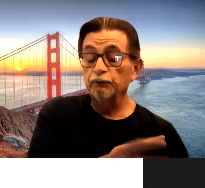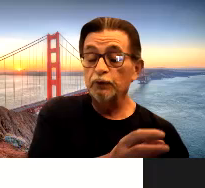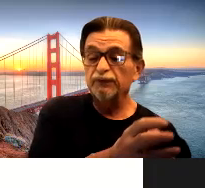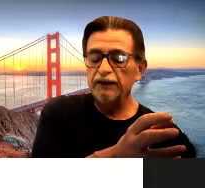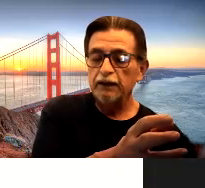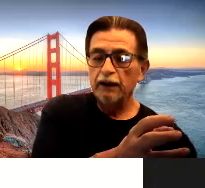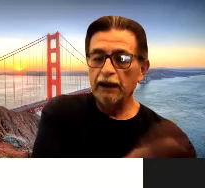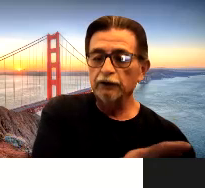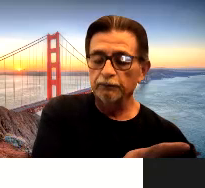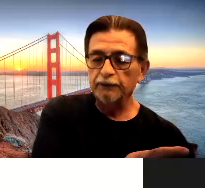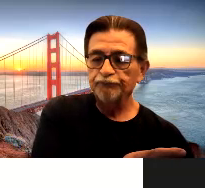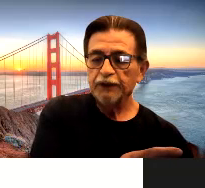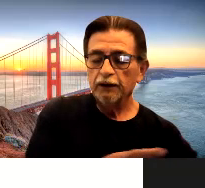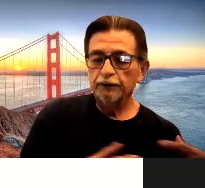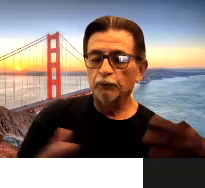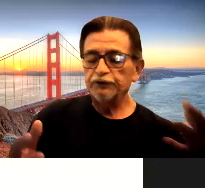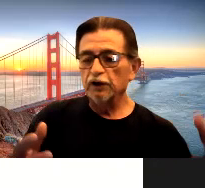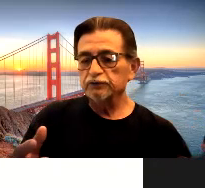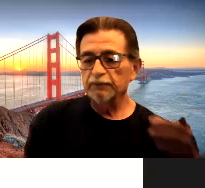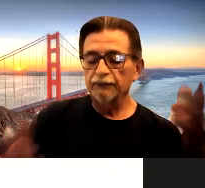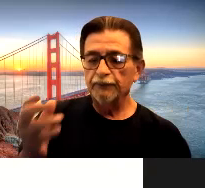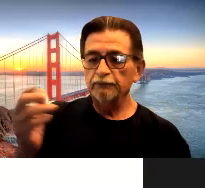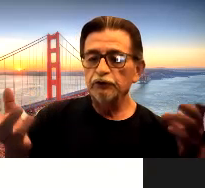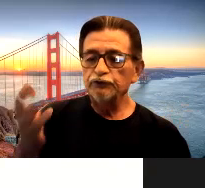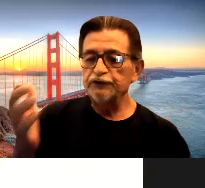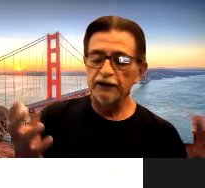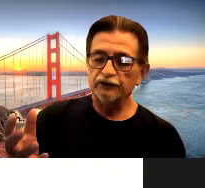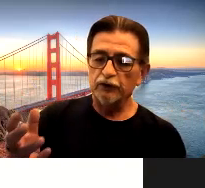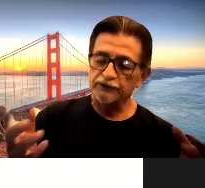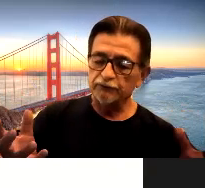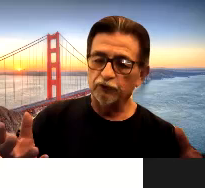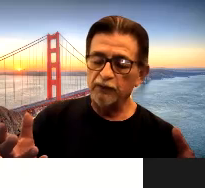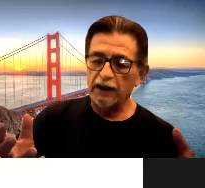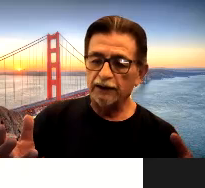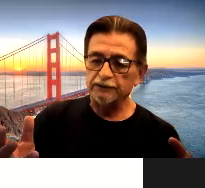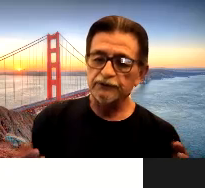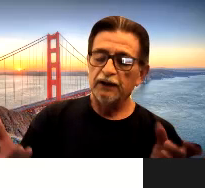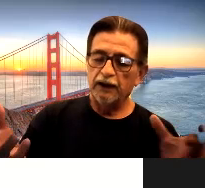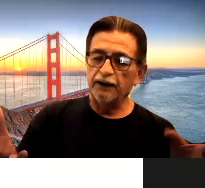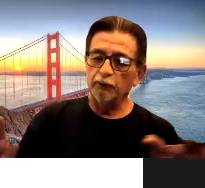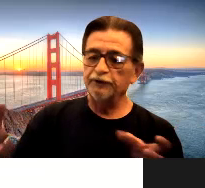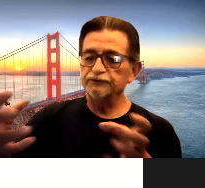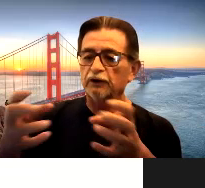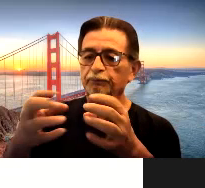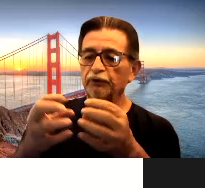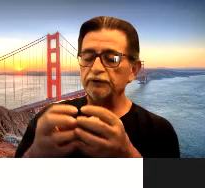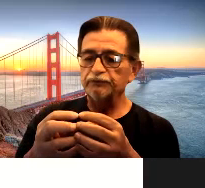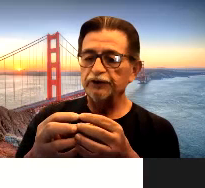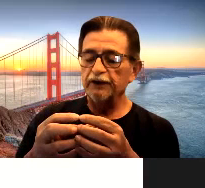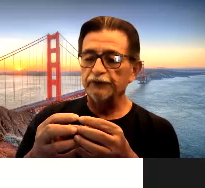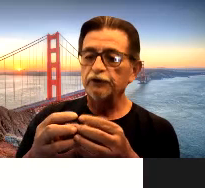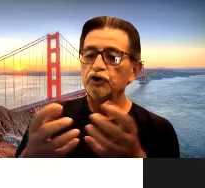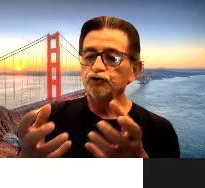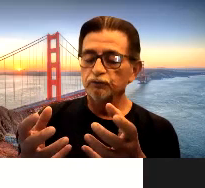the element. Now we talked about them losing electrons to form ions, and now we're going to start putting